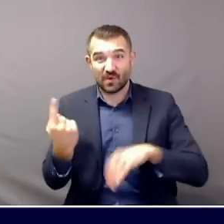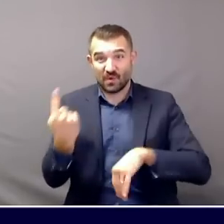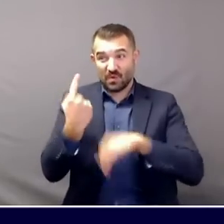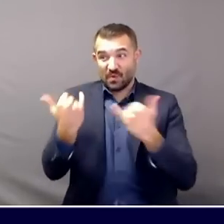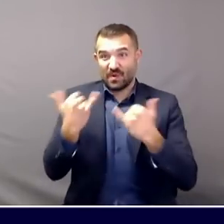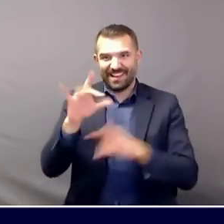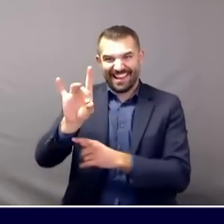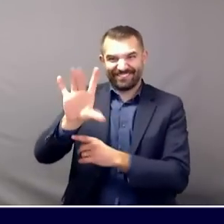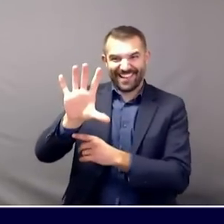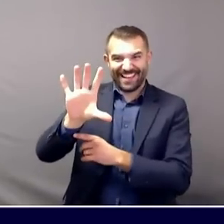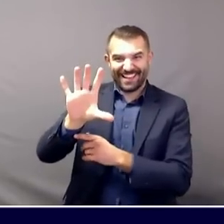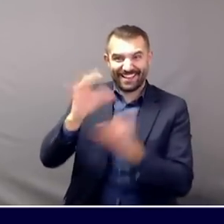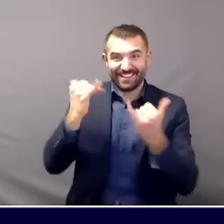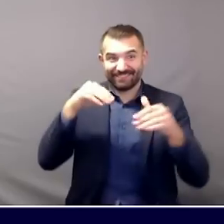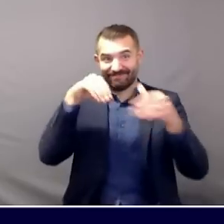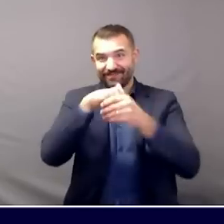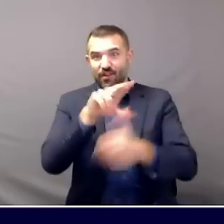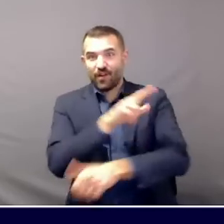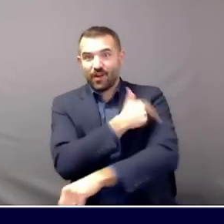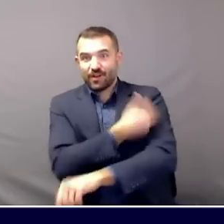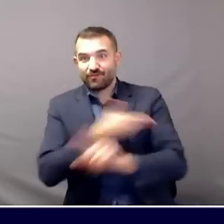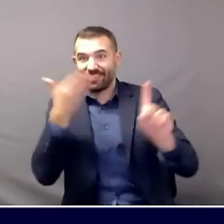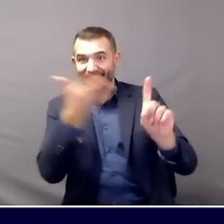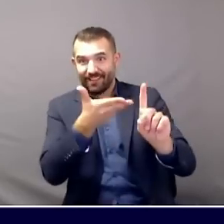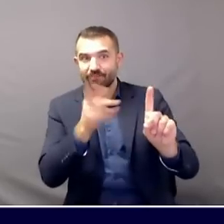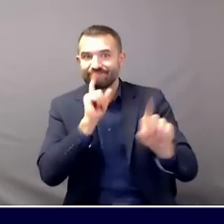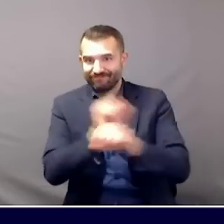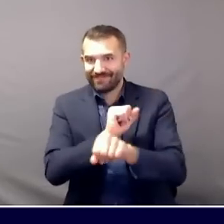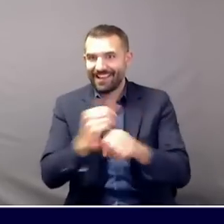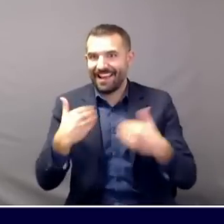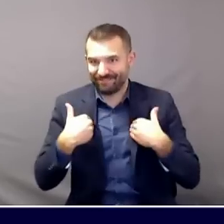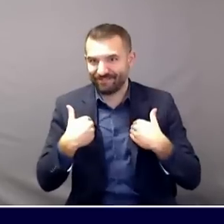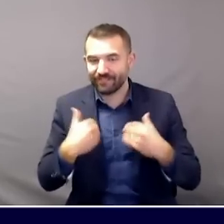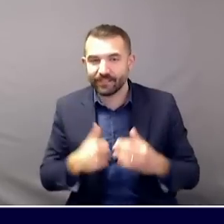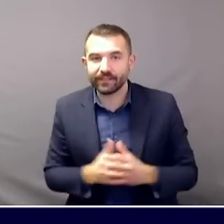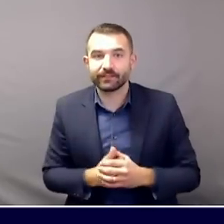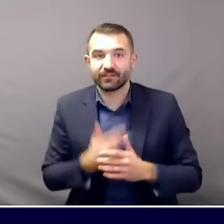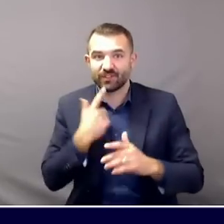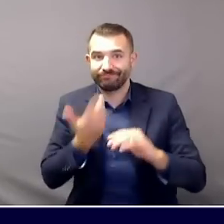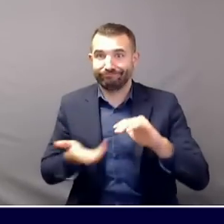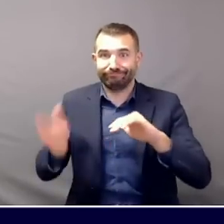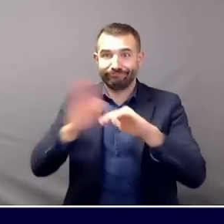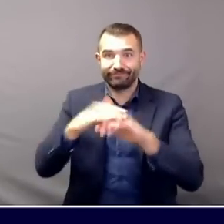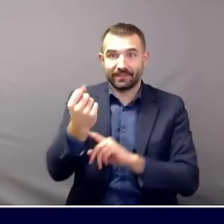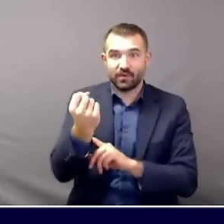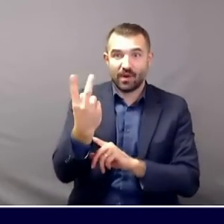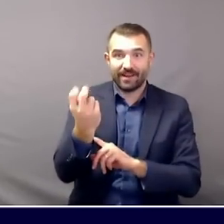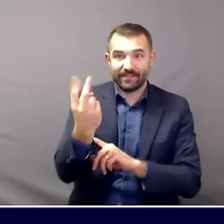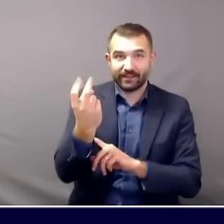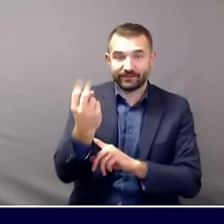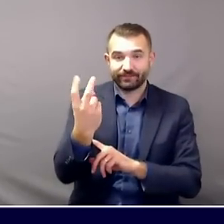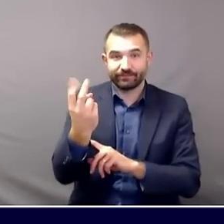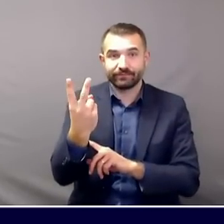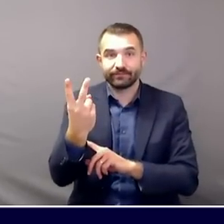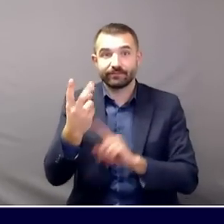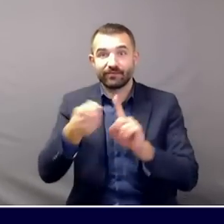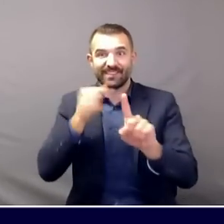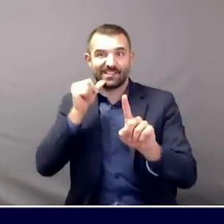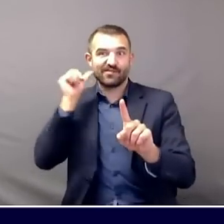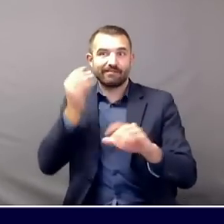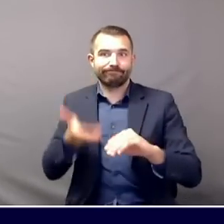are hospitalized with COVID-19, representing an increase of 12 hospitalizations just since